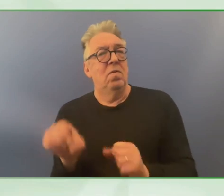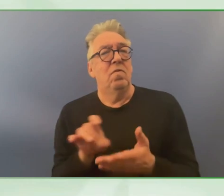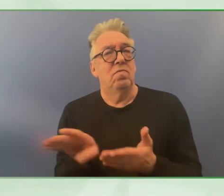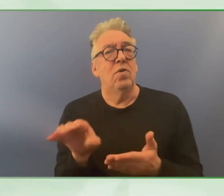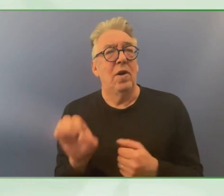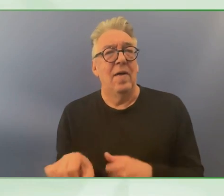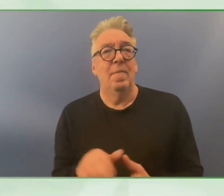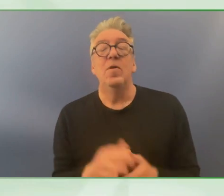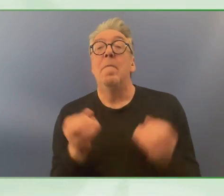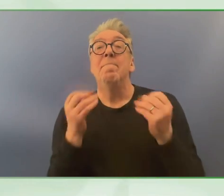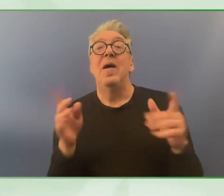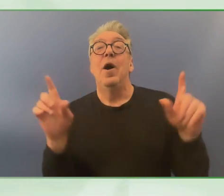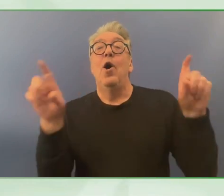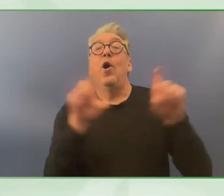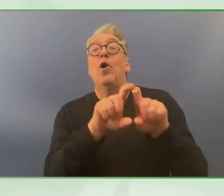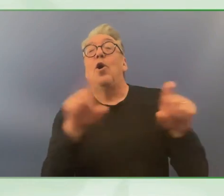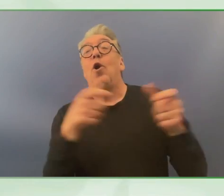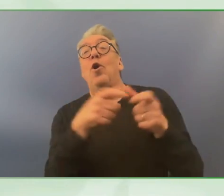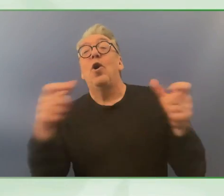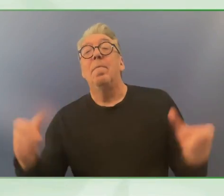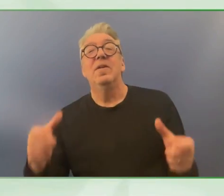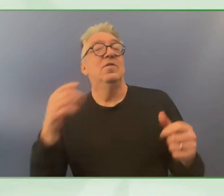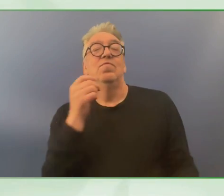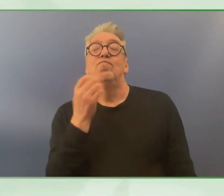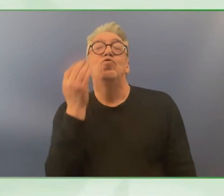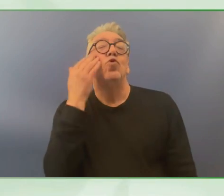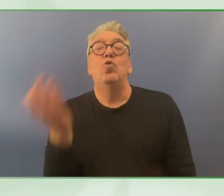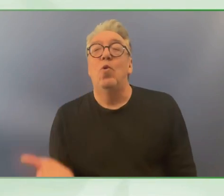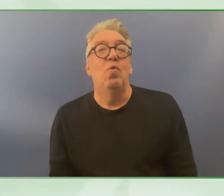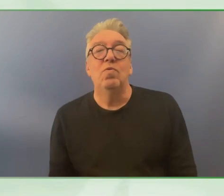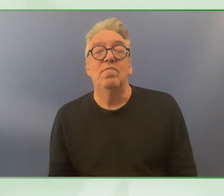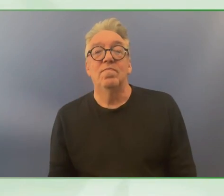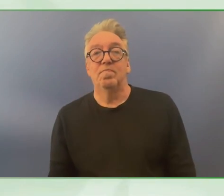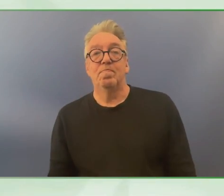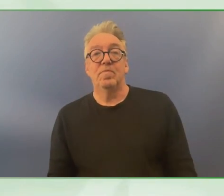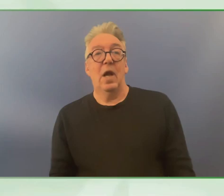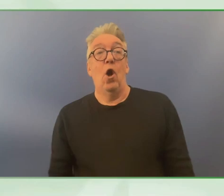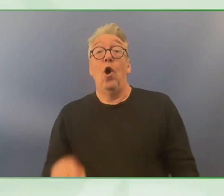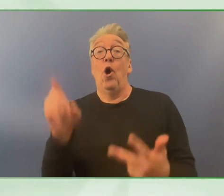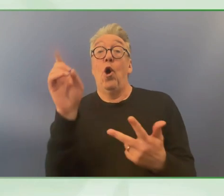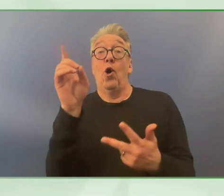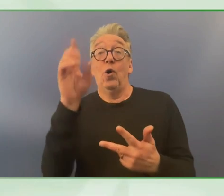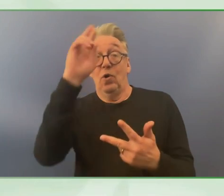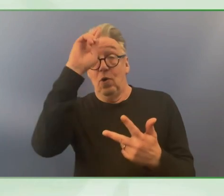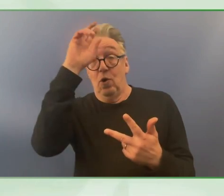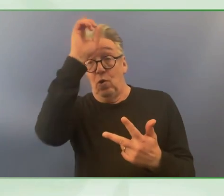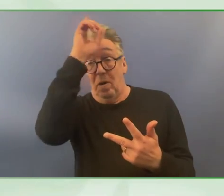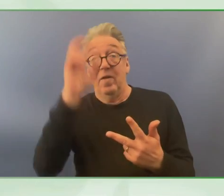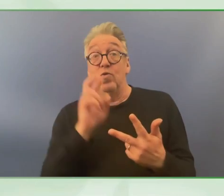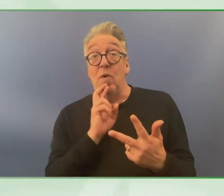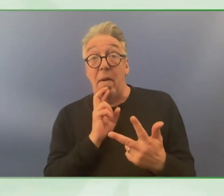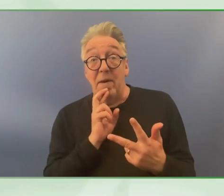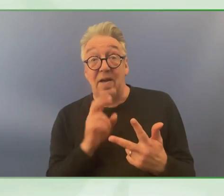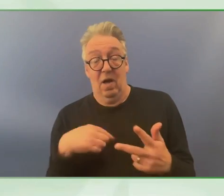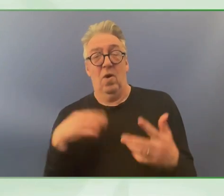the incentive that the governments provide. In Dominican Republic, we've run several sessions just to make companies